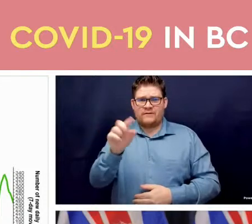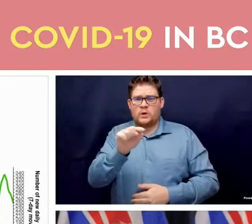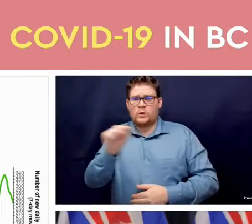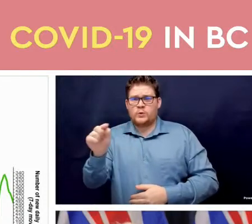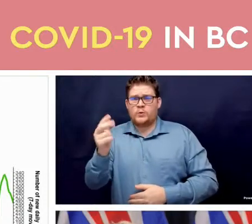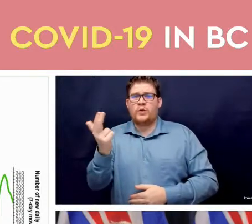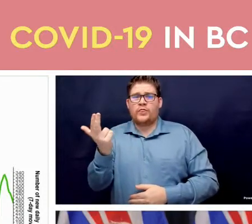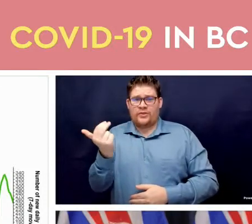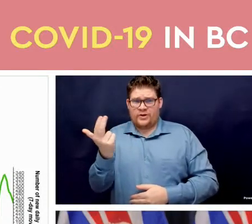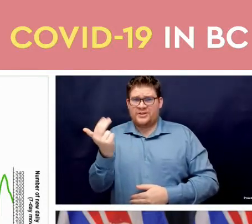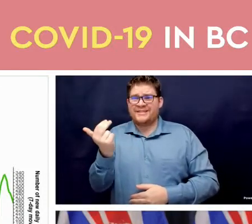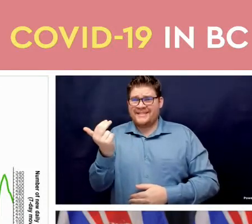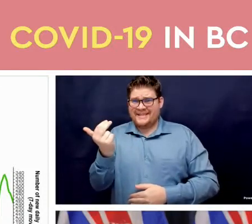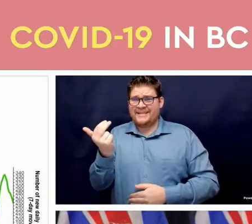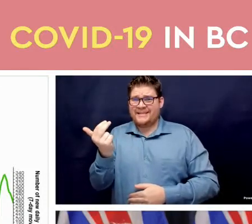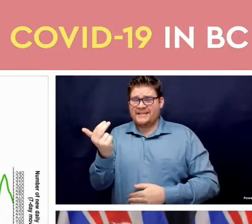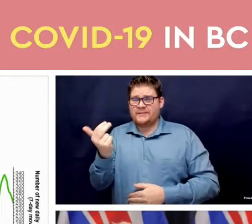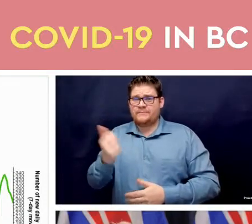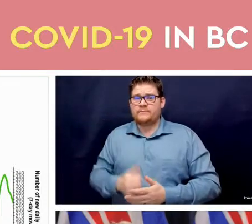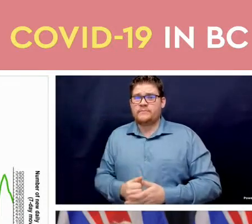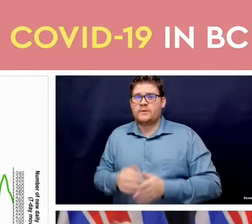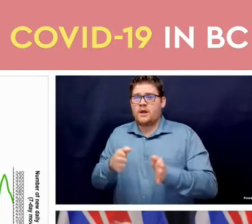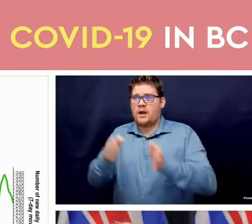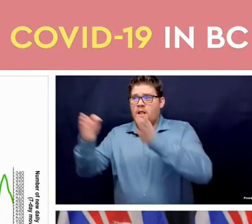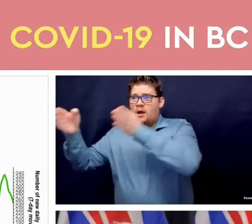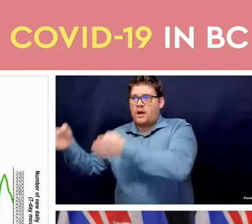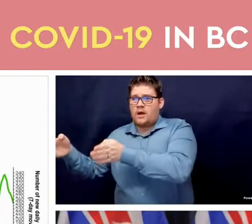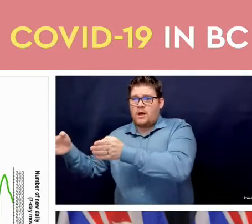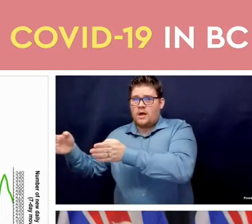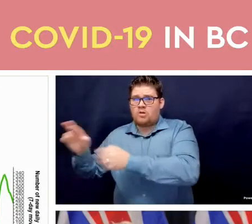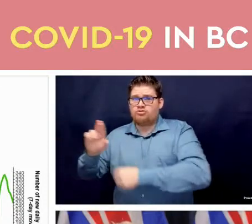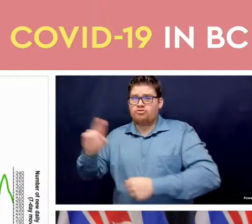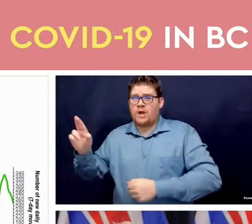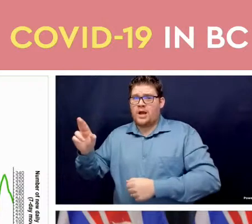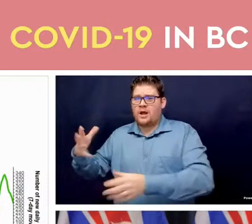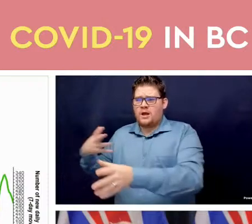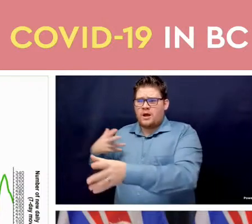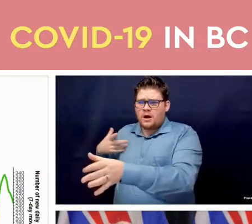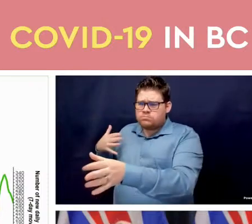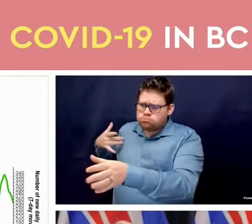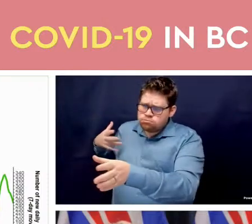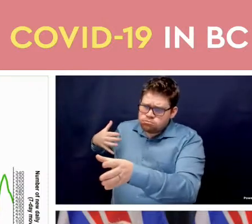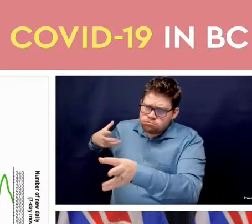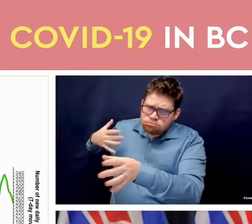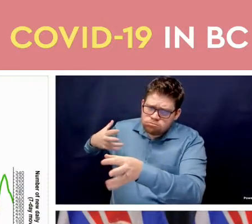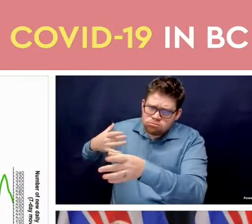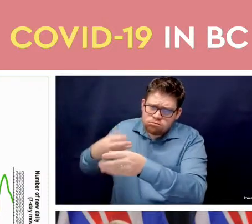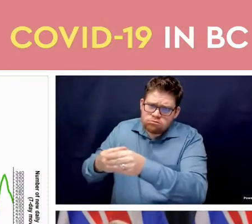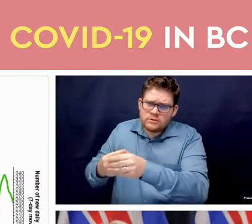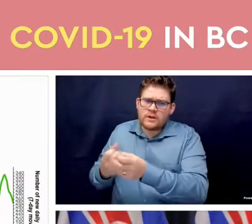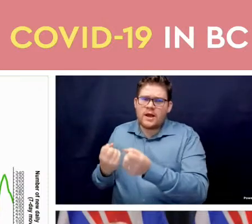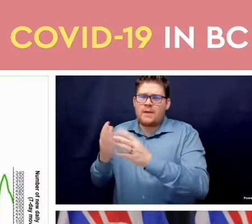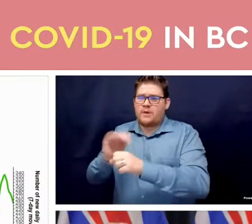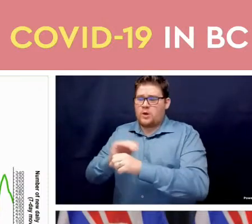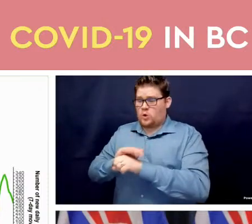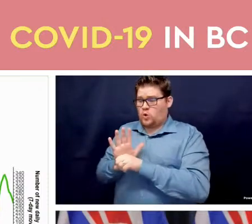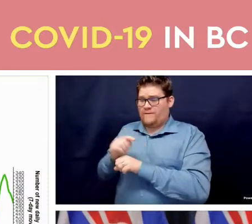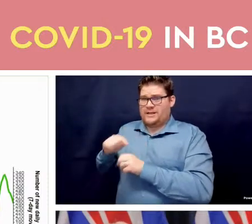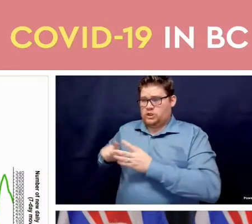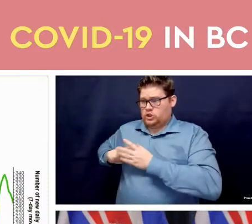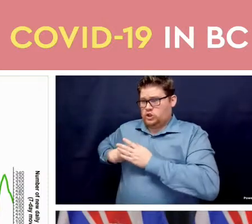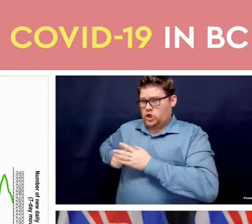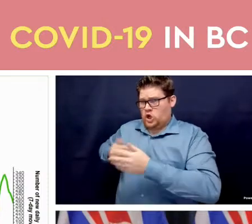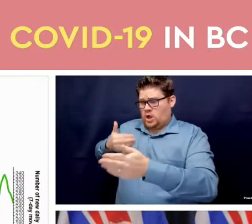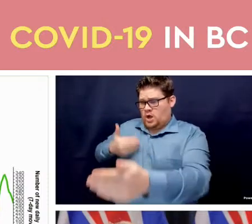past weekend. That's important. There's a number of different indicators that allow us to say that with some